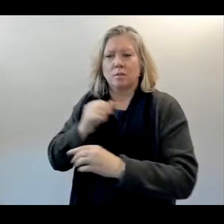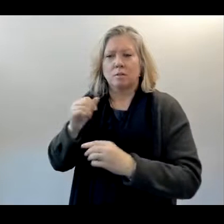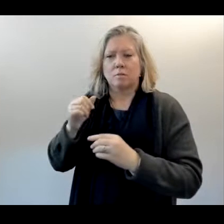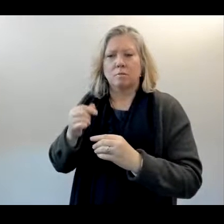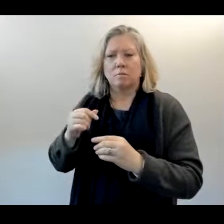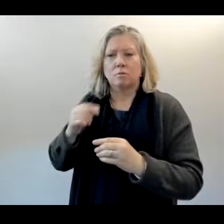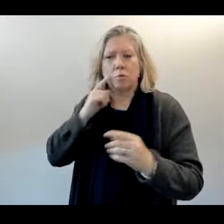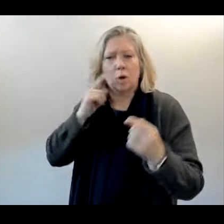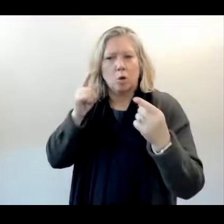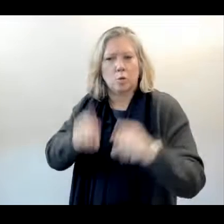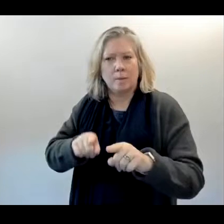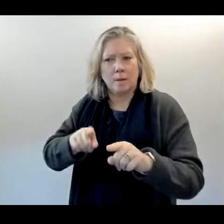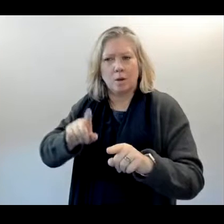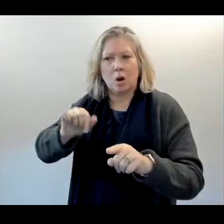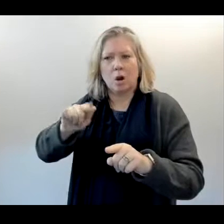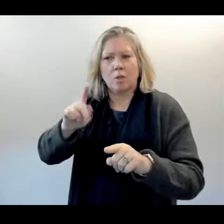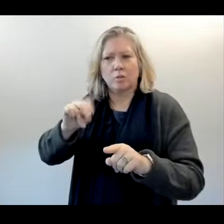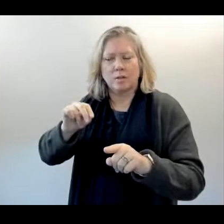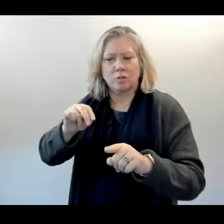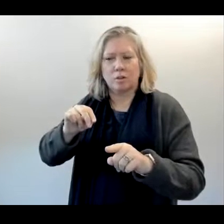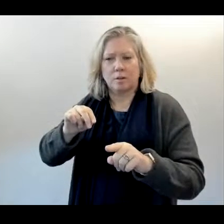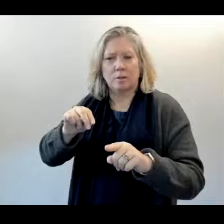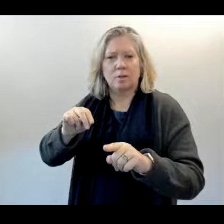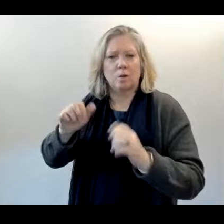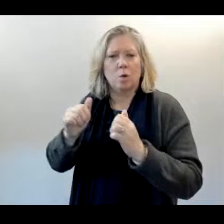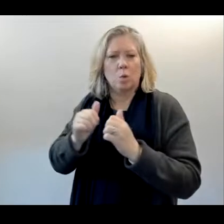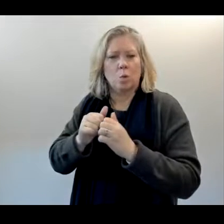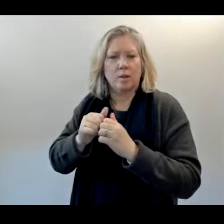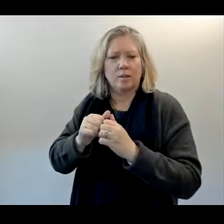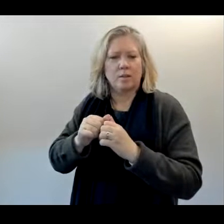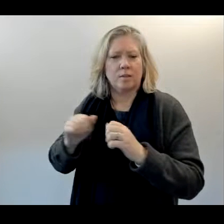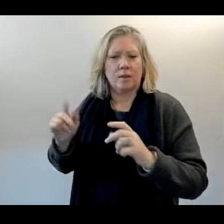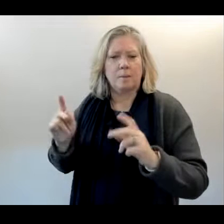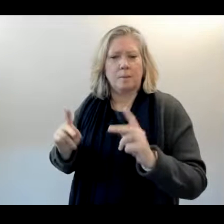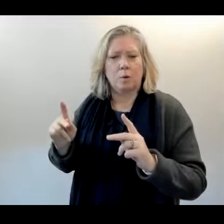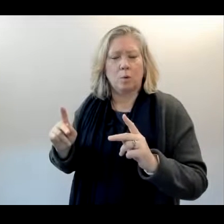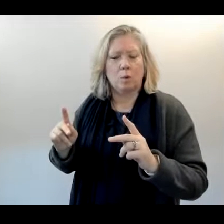agreement with Reed Roberts LP for Bedford Choice Phase 1.